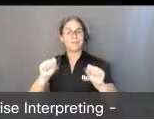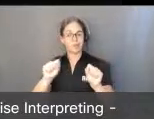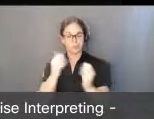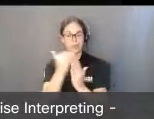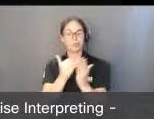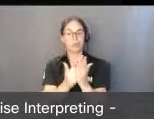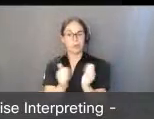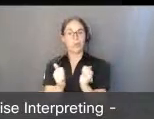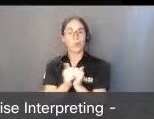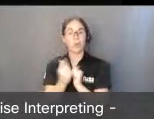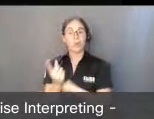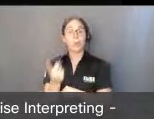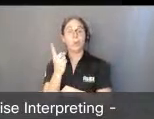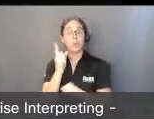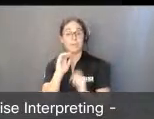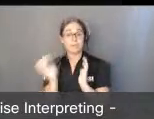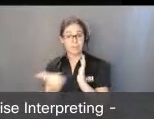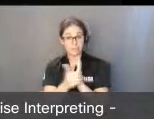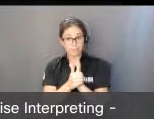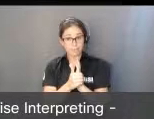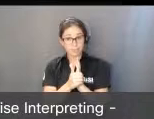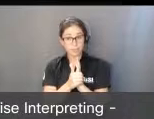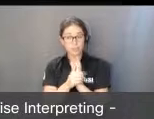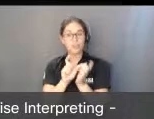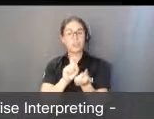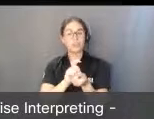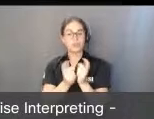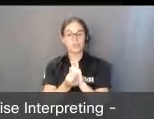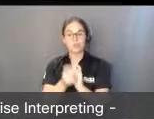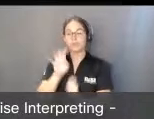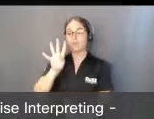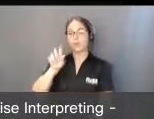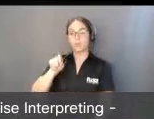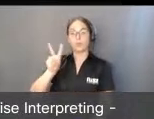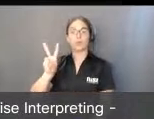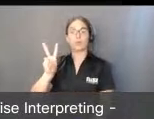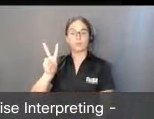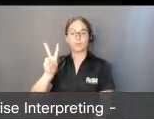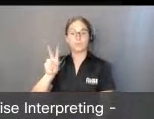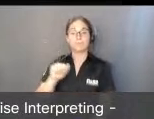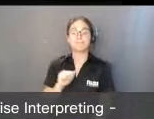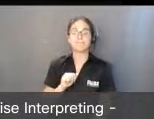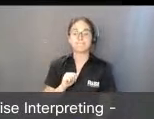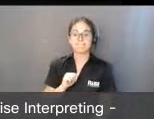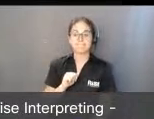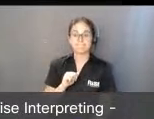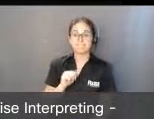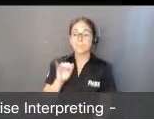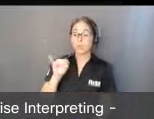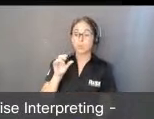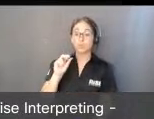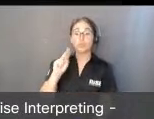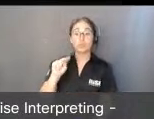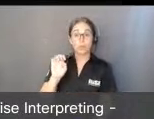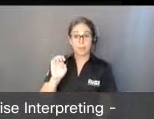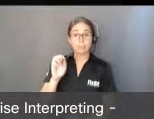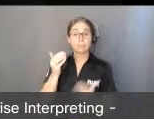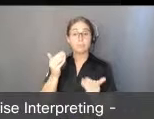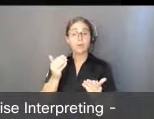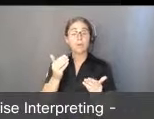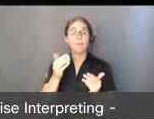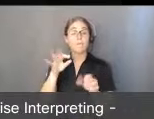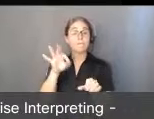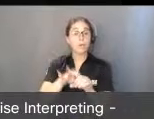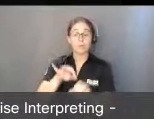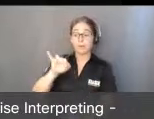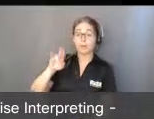with the one amendment to item 4.2. Joanne, would you like to do a roll call vote? Mr.